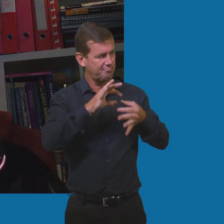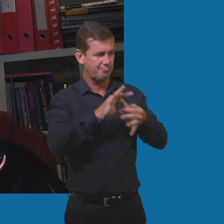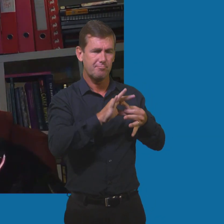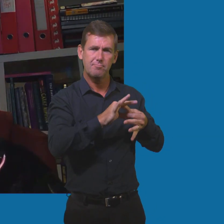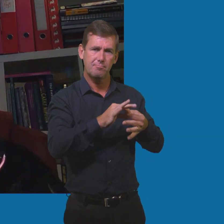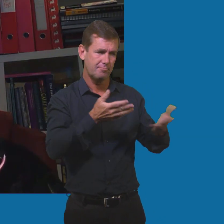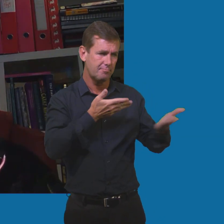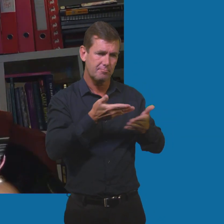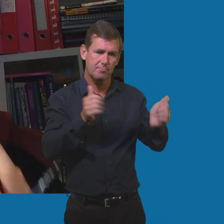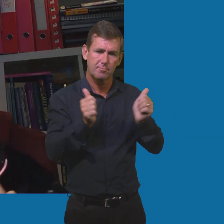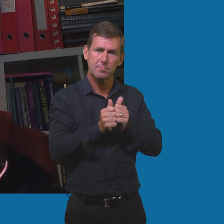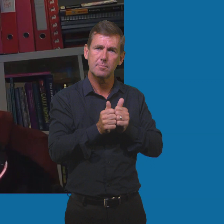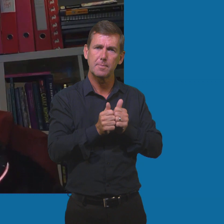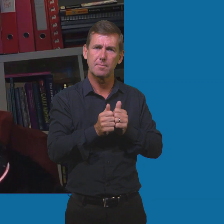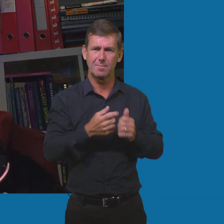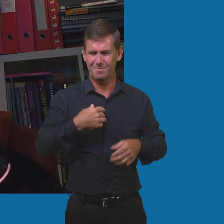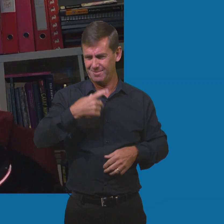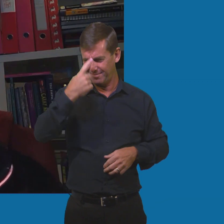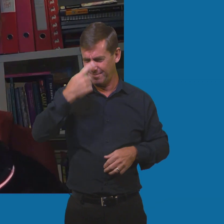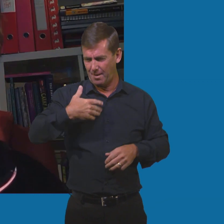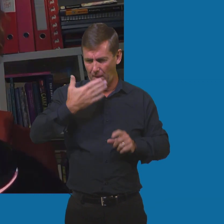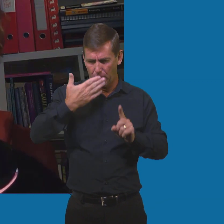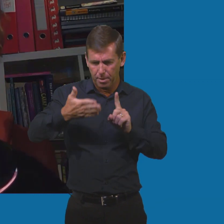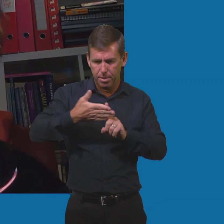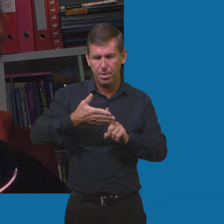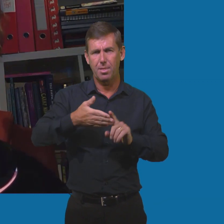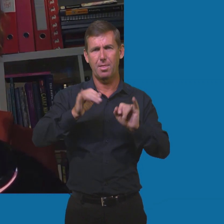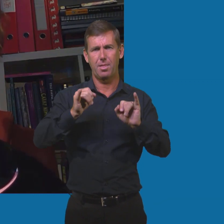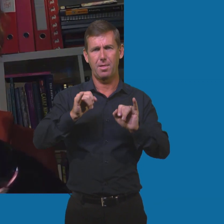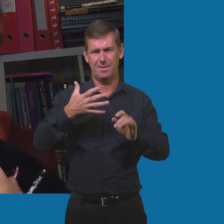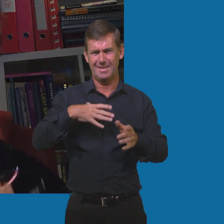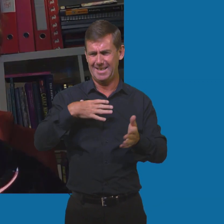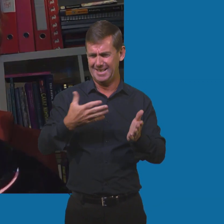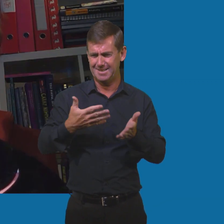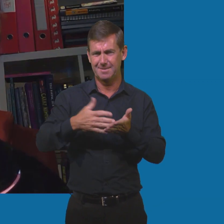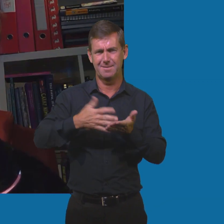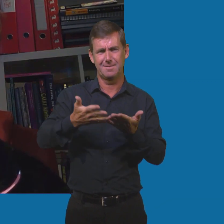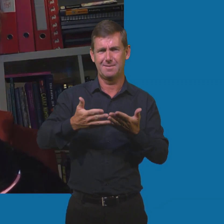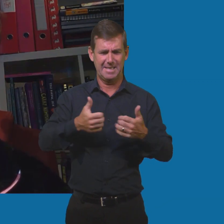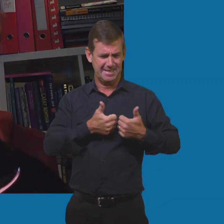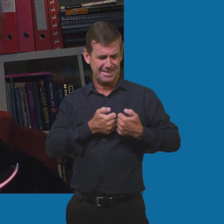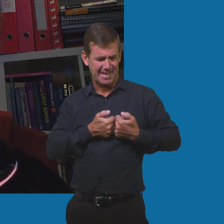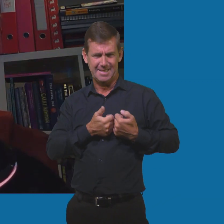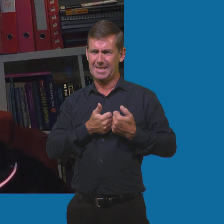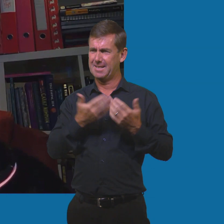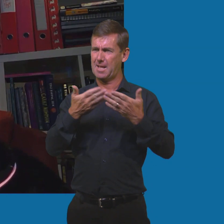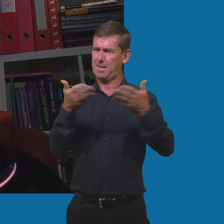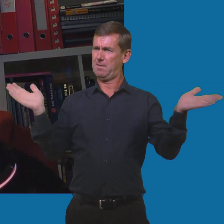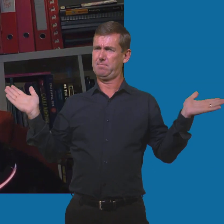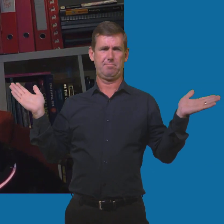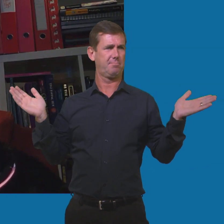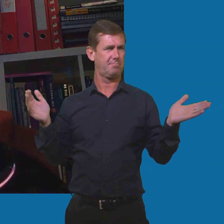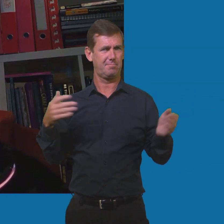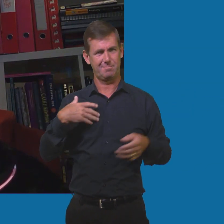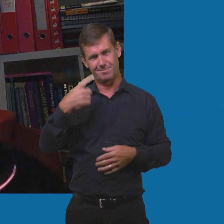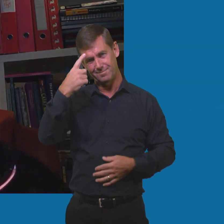when it comes to how we kind of destigmatize all of this, it's part of a far bigger narrative, isn't it? Out with dating specifically. I think this comes